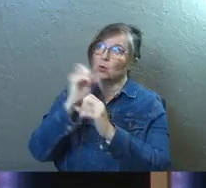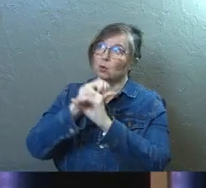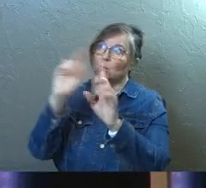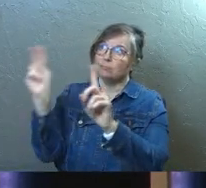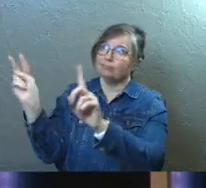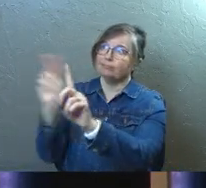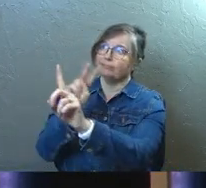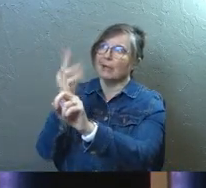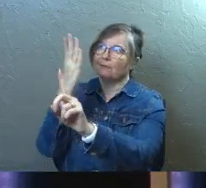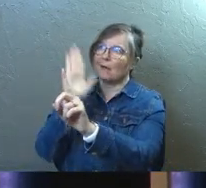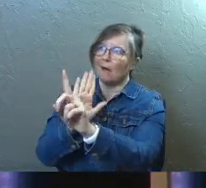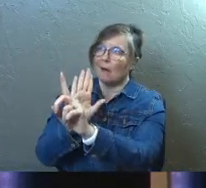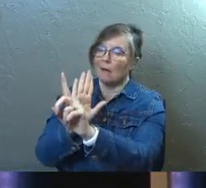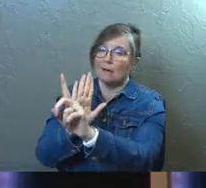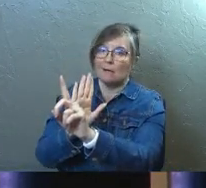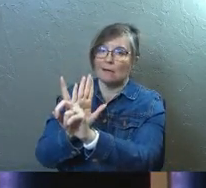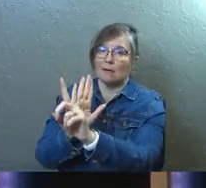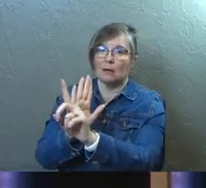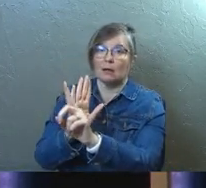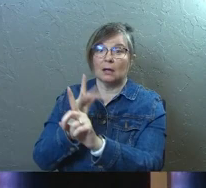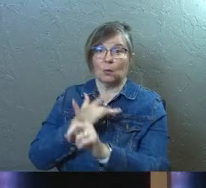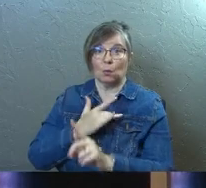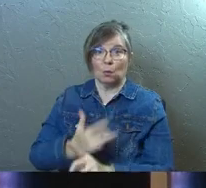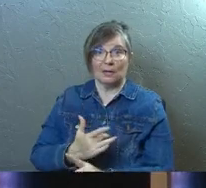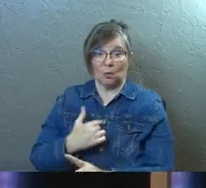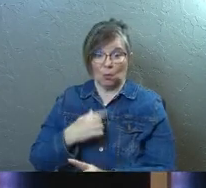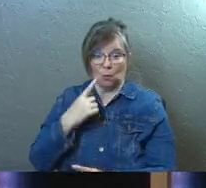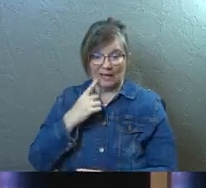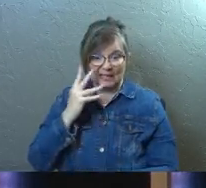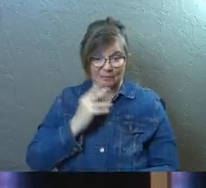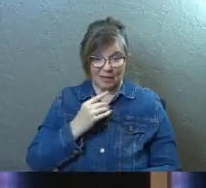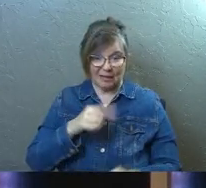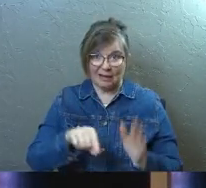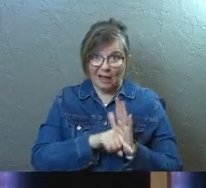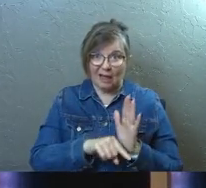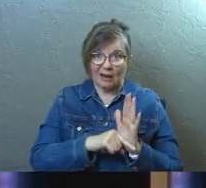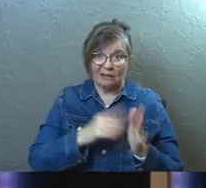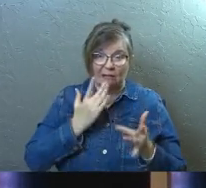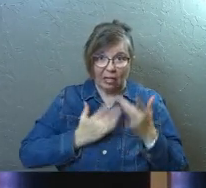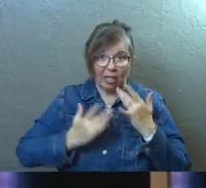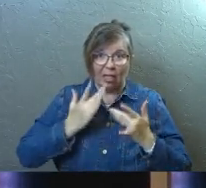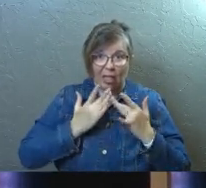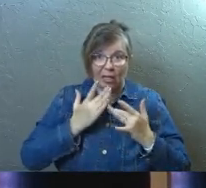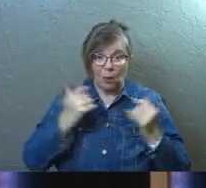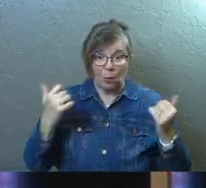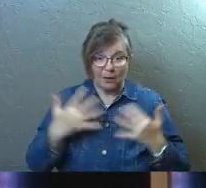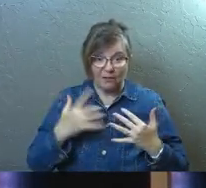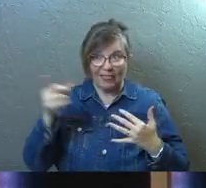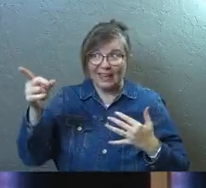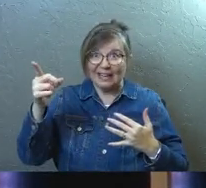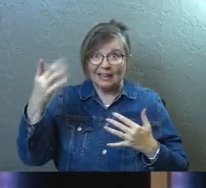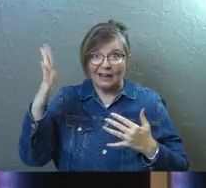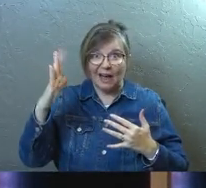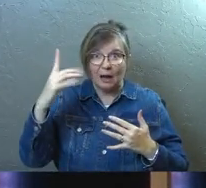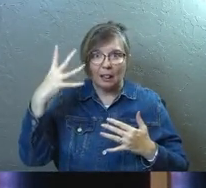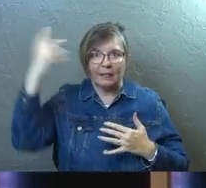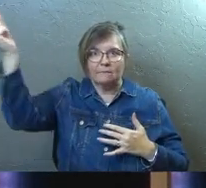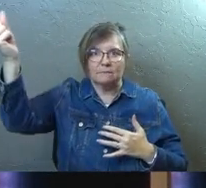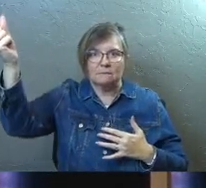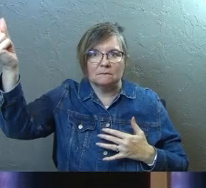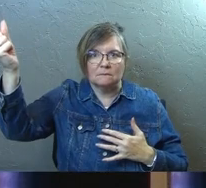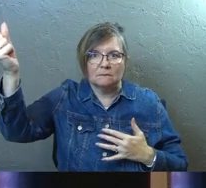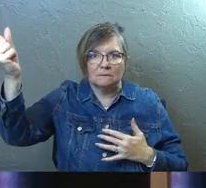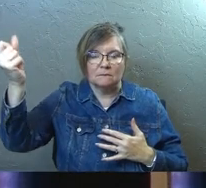could just put the spotlight right on this, that when we go through the bad times and we go through the dark valleys, we're afraid that he bolts.